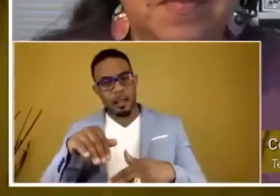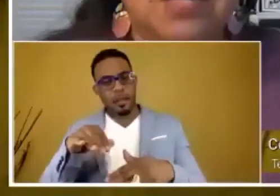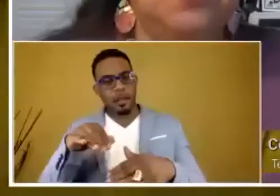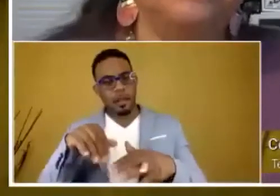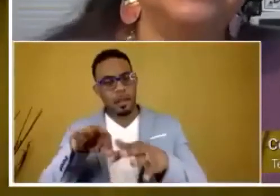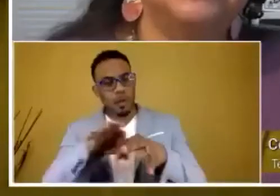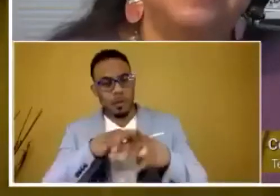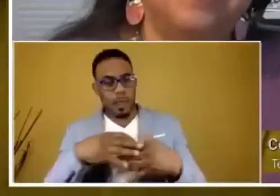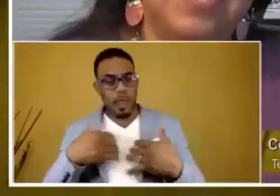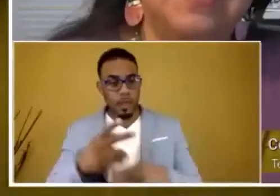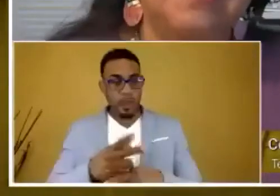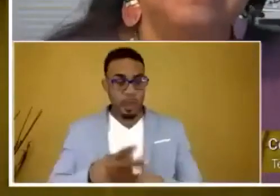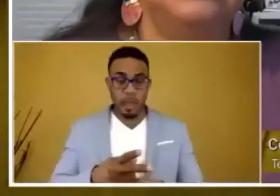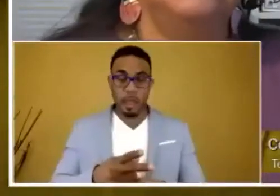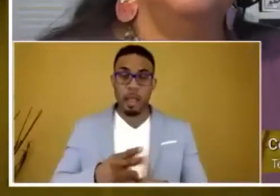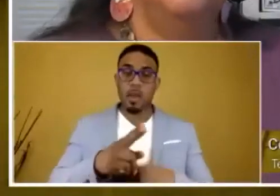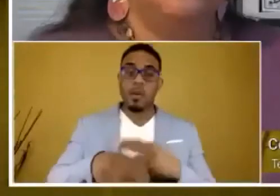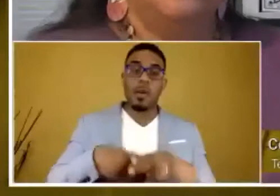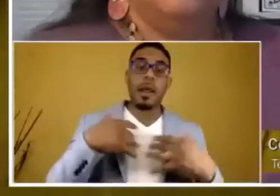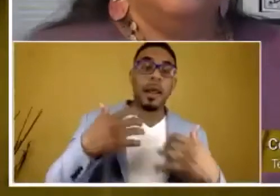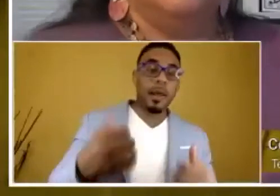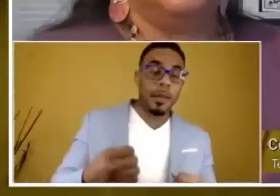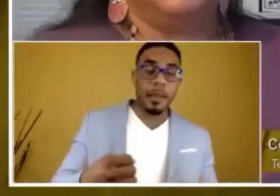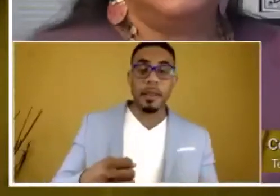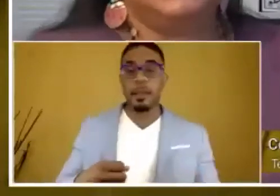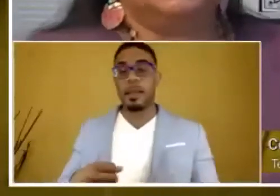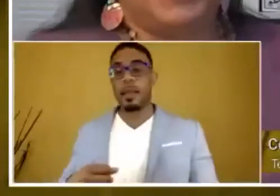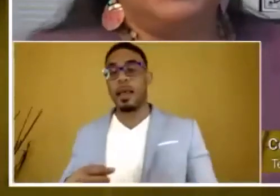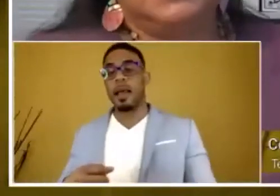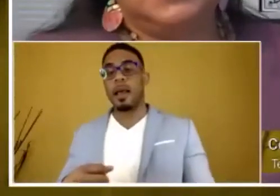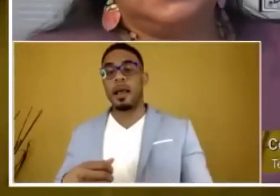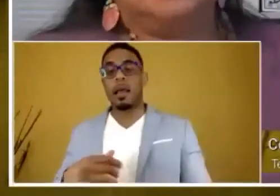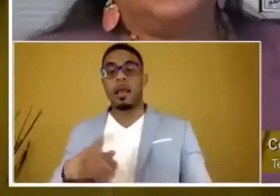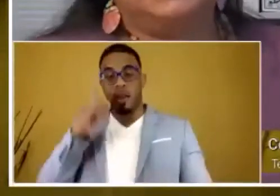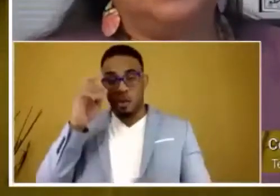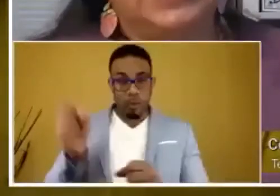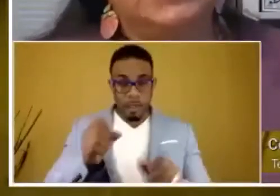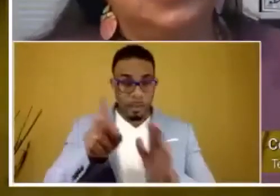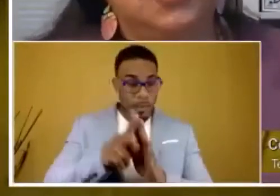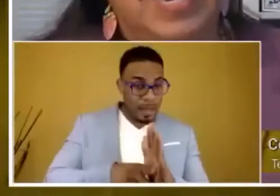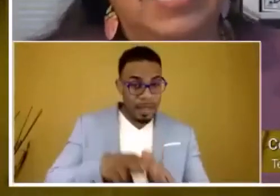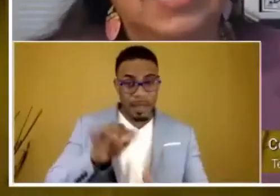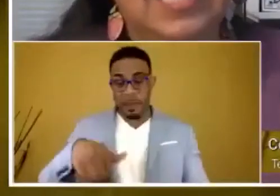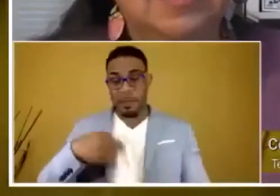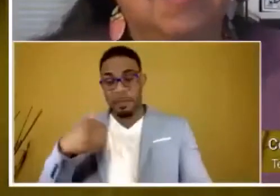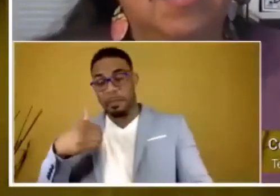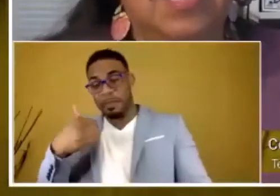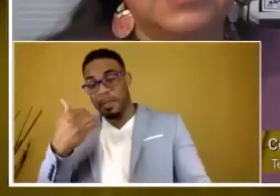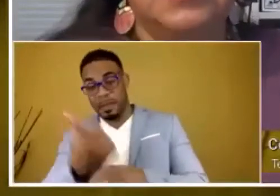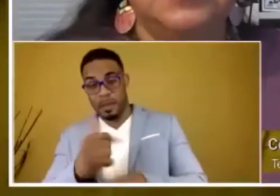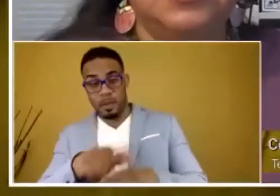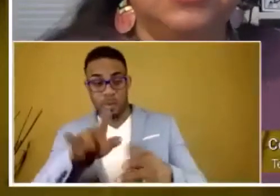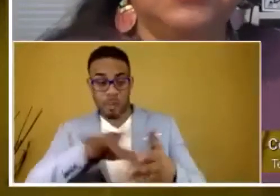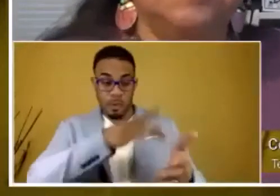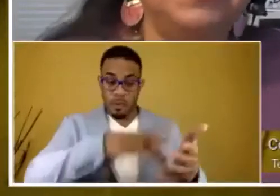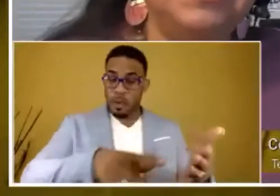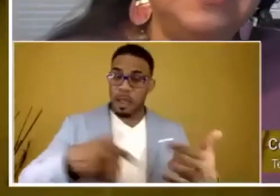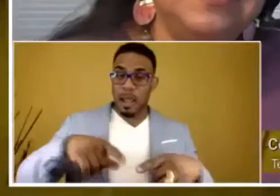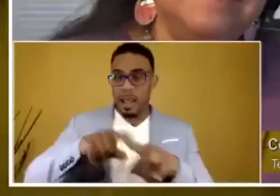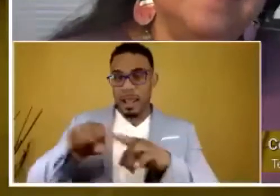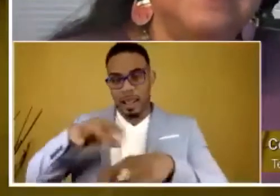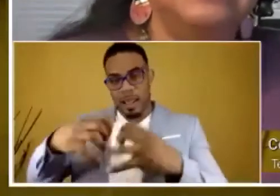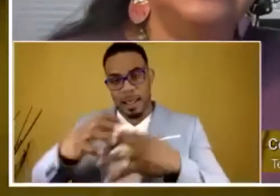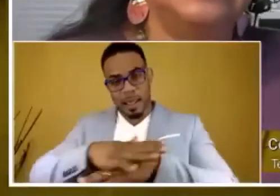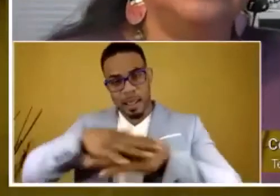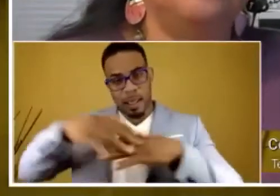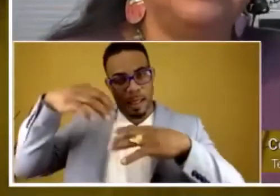healthcare, universal healthcare, the strategic policies that have been in place to eradicate us as Indigenous